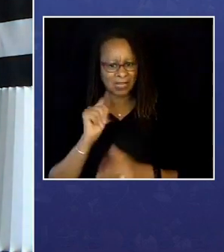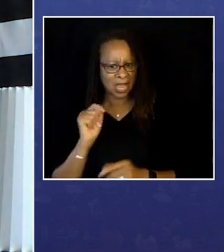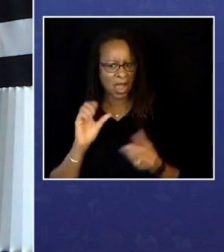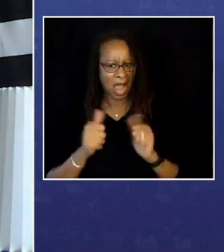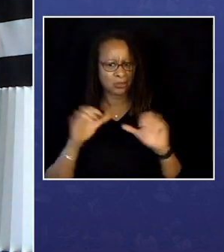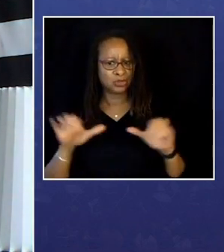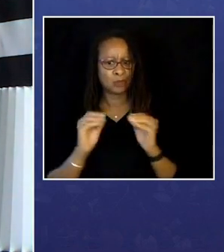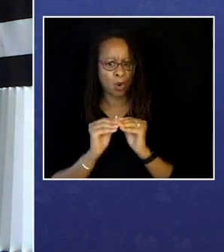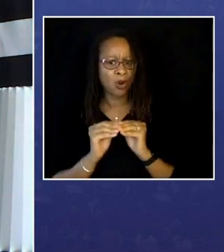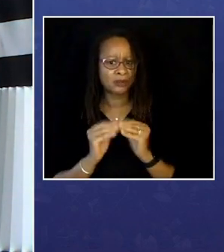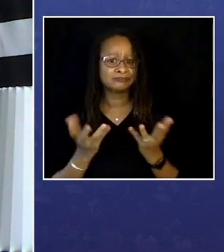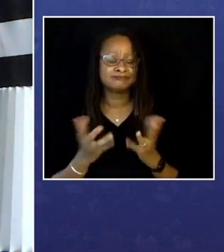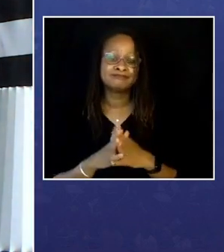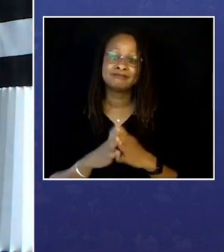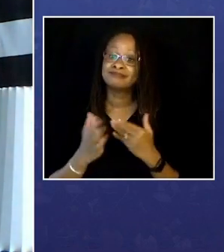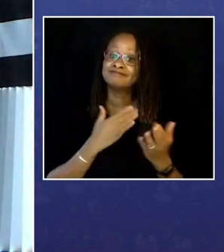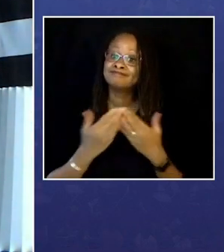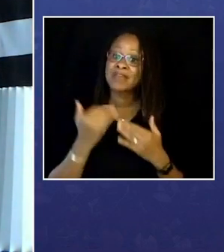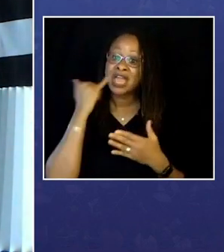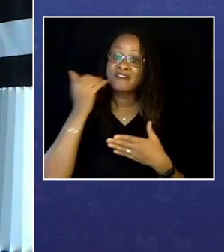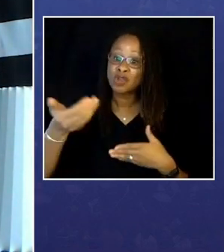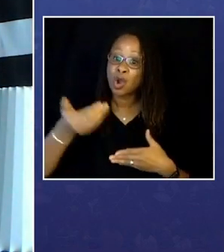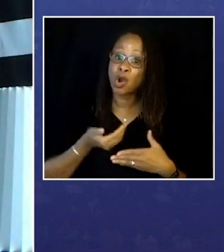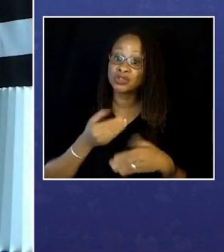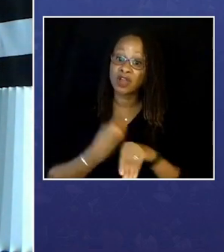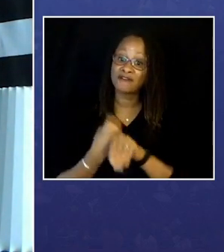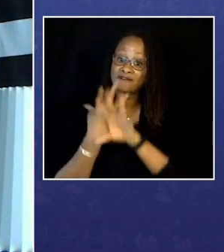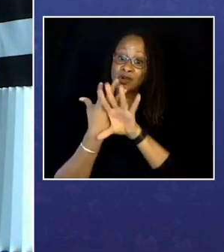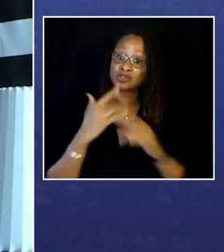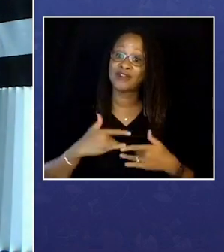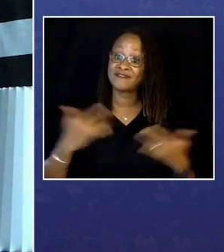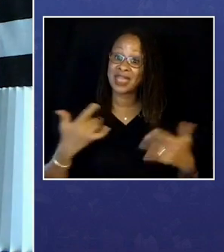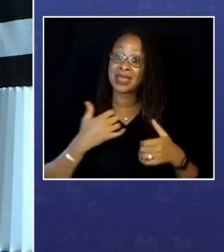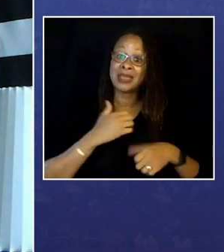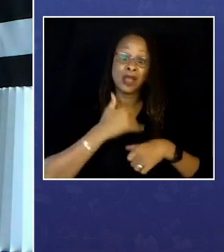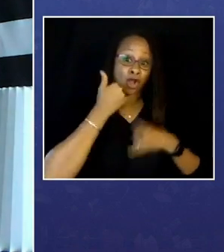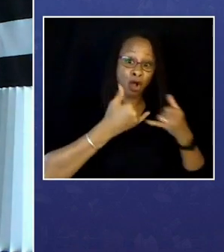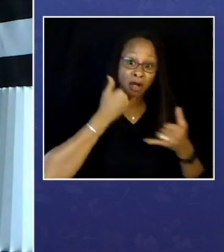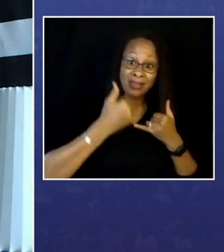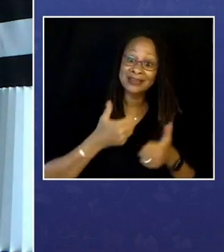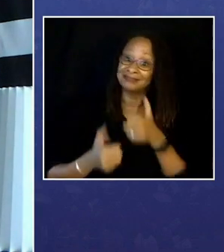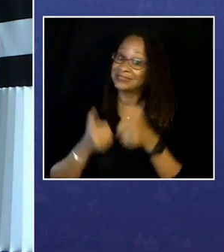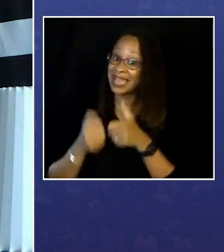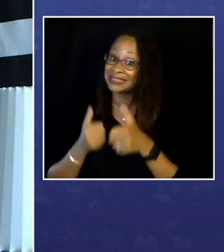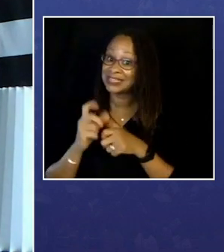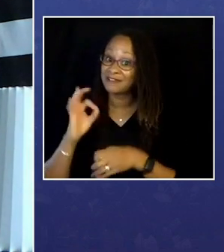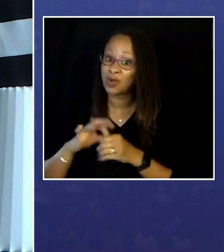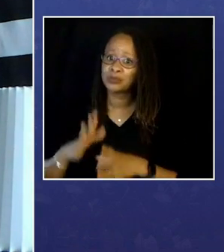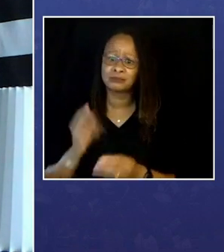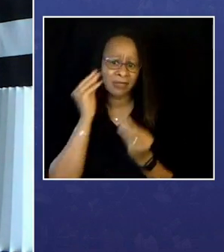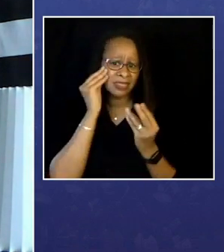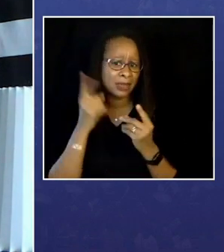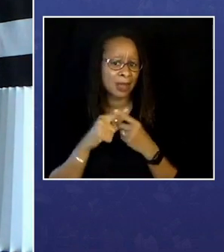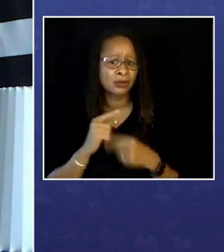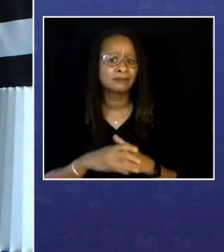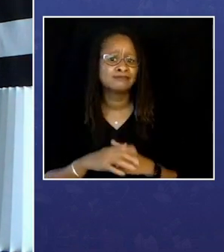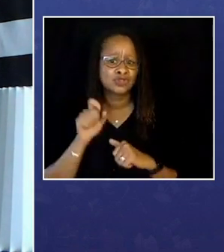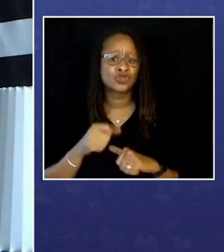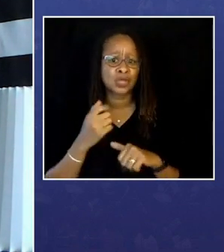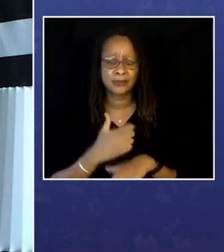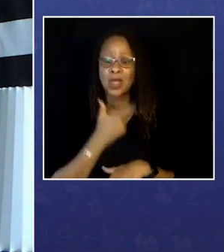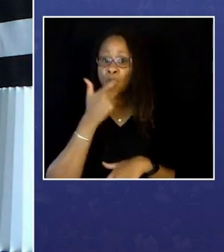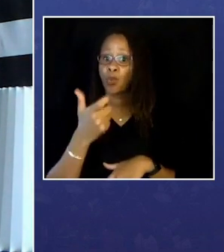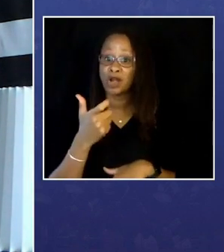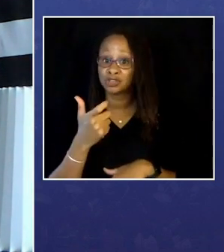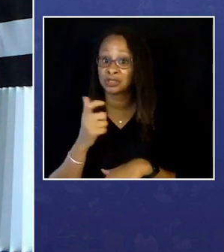out how you can do more to do your part. Whether it's hosting a virtual event, making calls, or texting voters, think about it. You could be